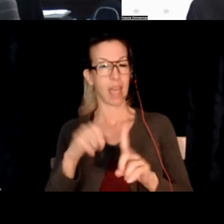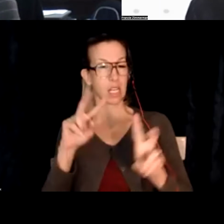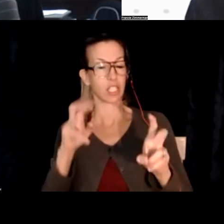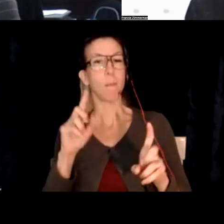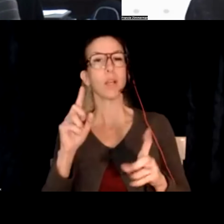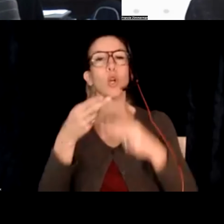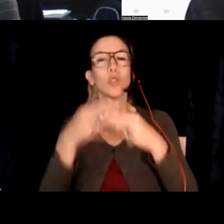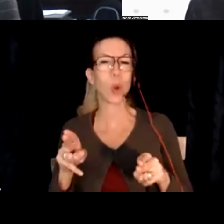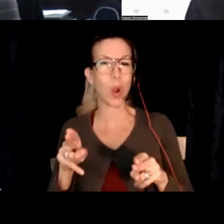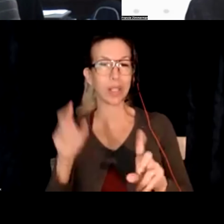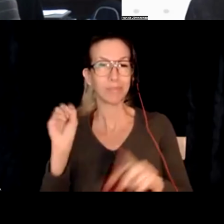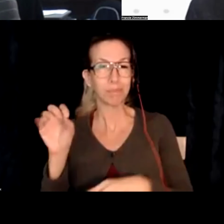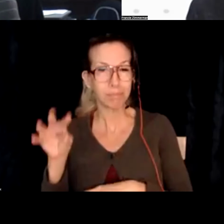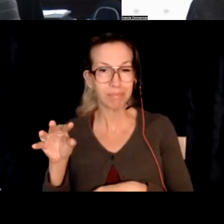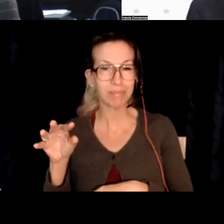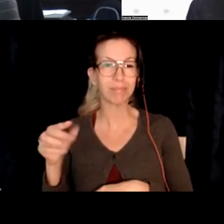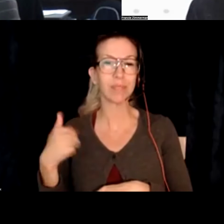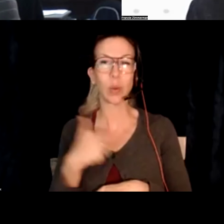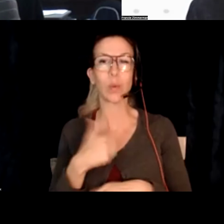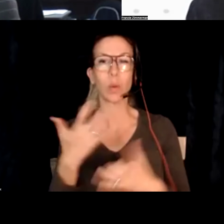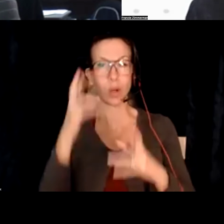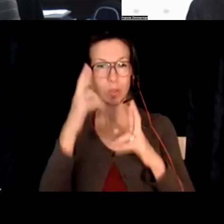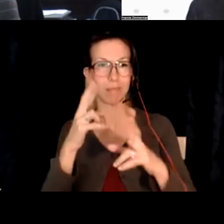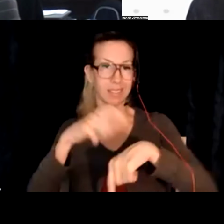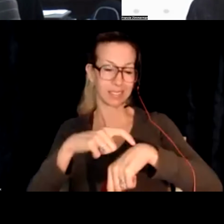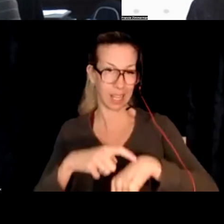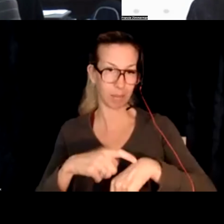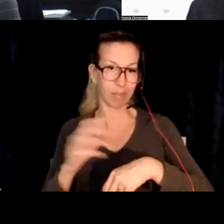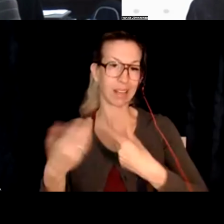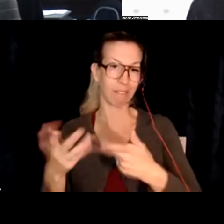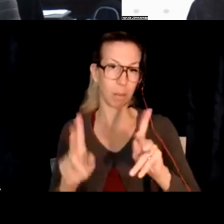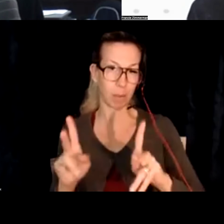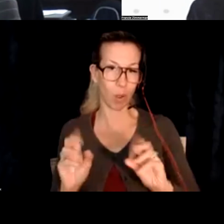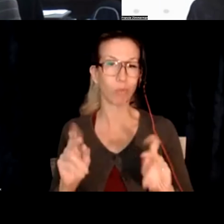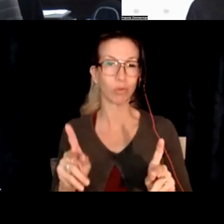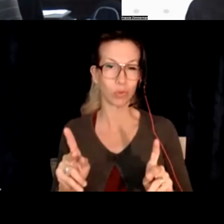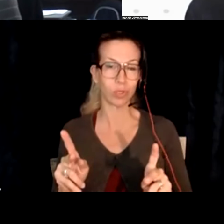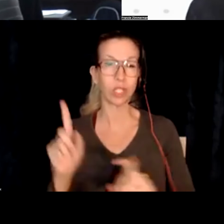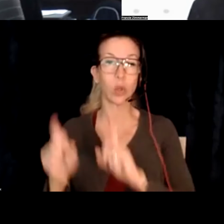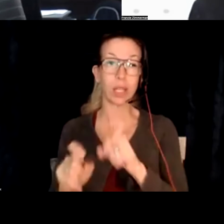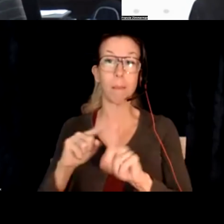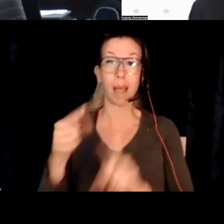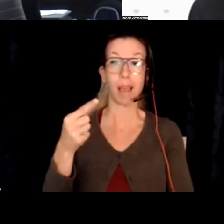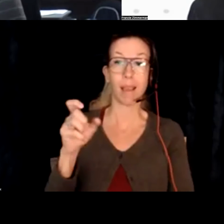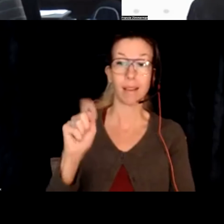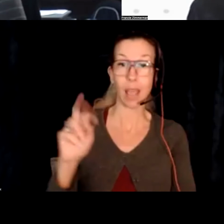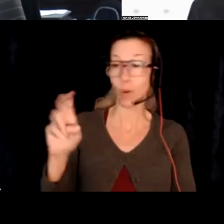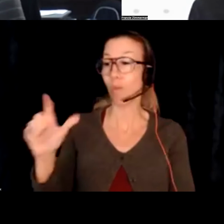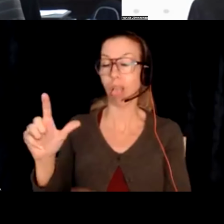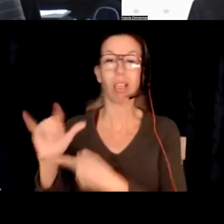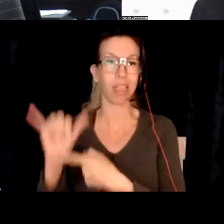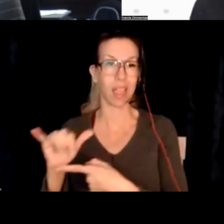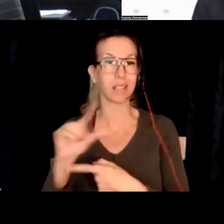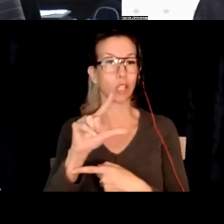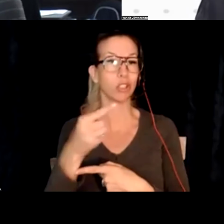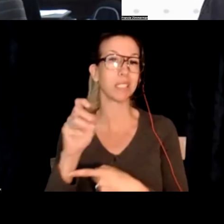today, just because we really did want to be respectful of time and give people a chance to ask questions. But getREAL is our LGBTQ youth